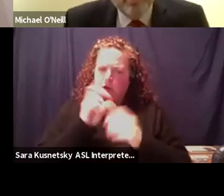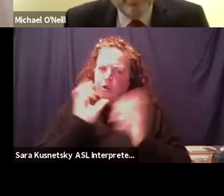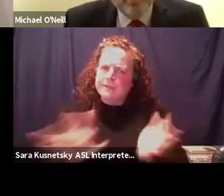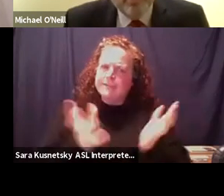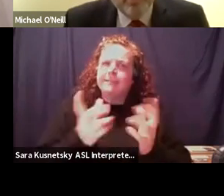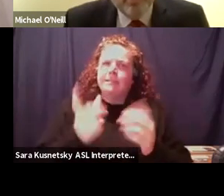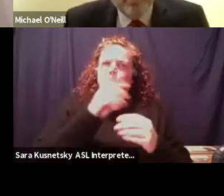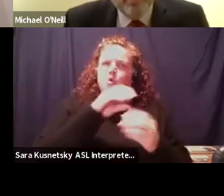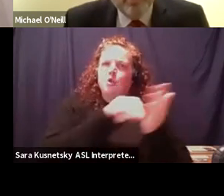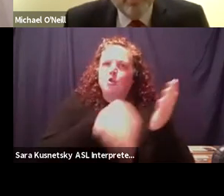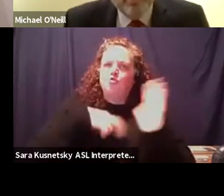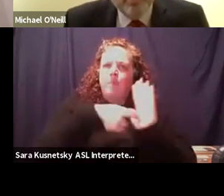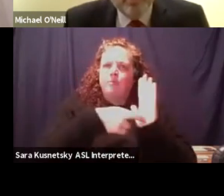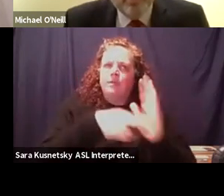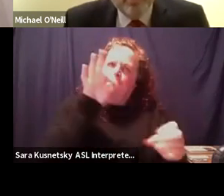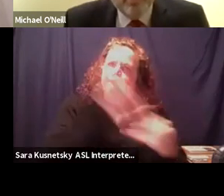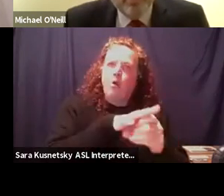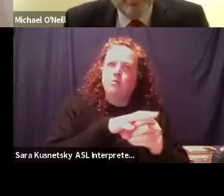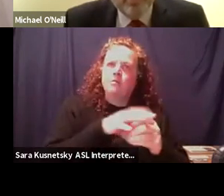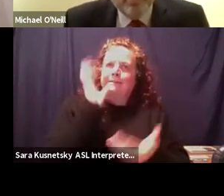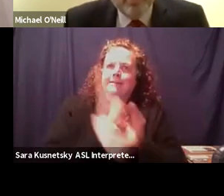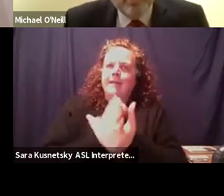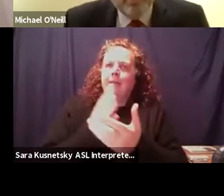Stop making excuses and do it yesterday.